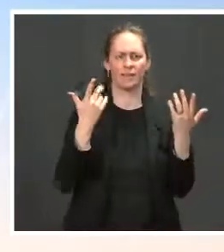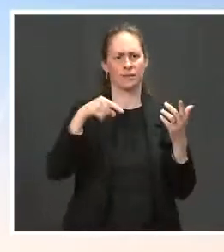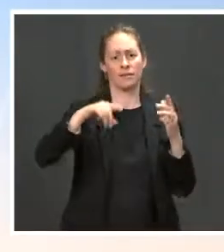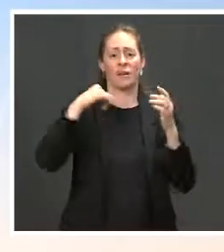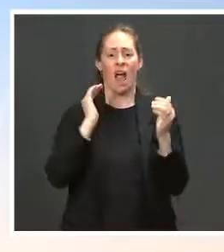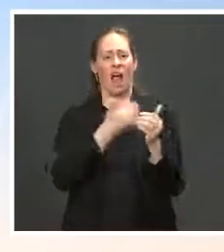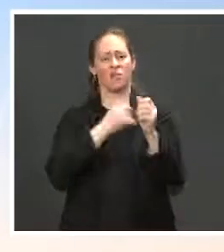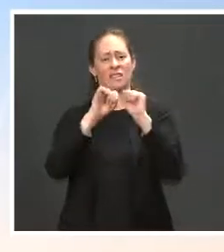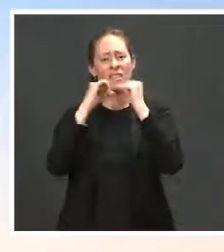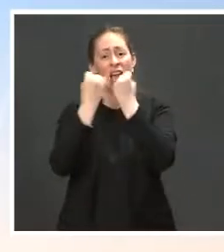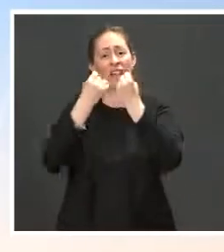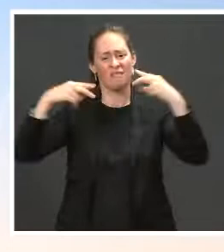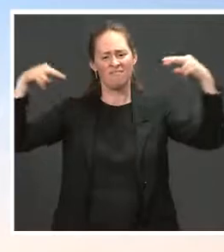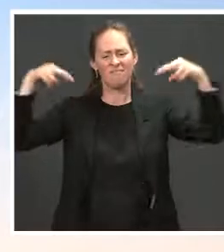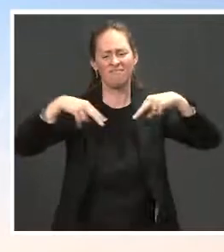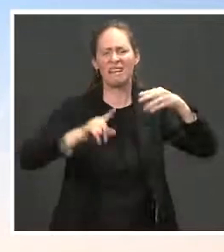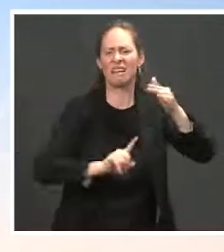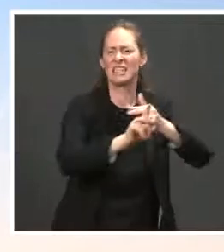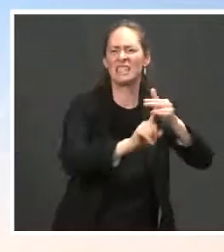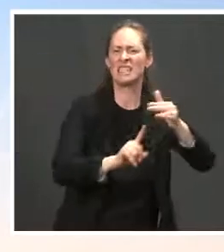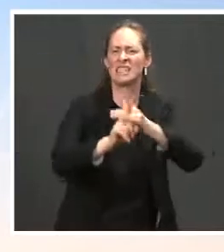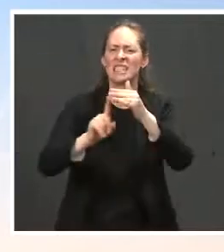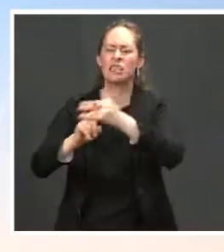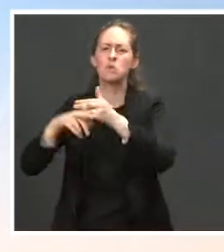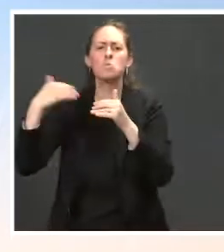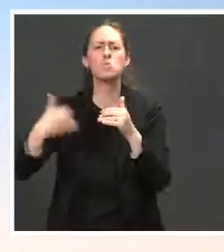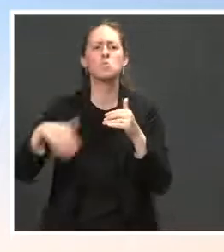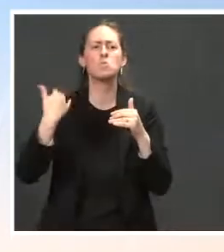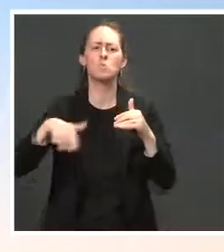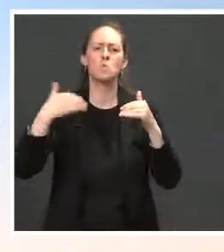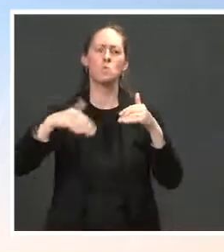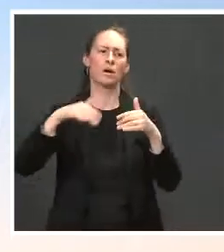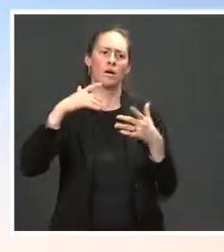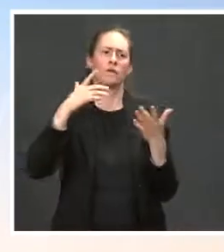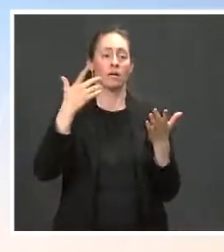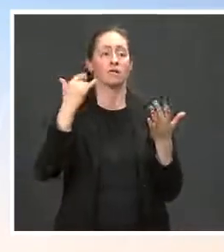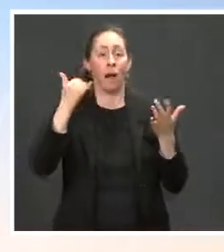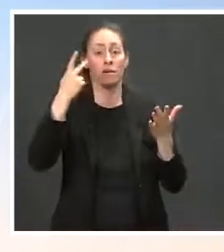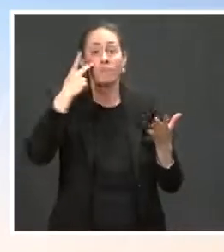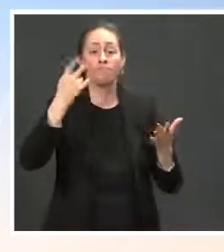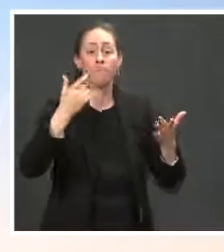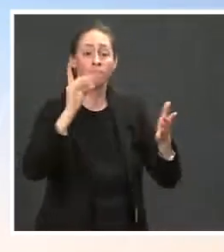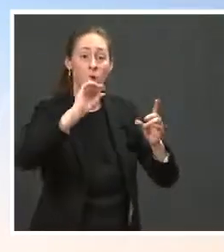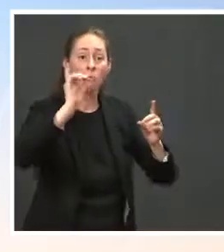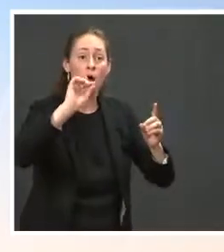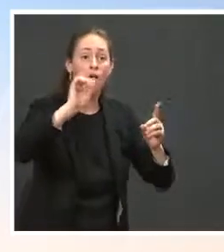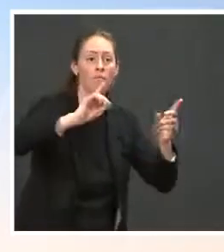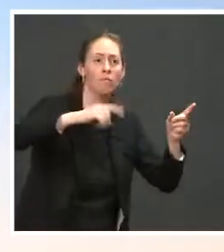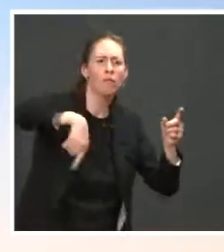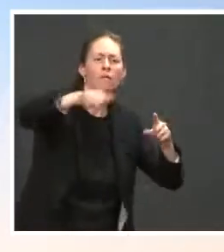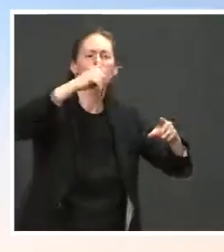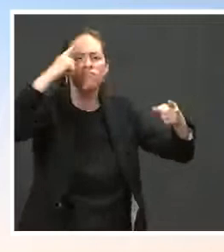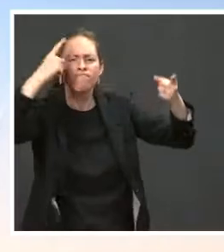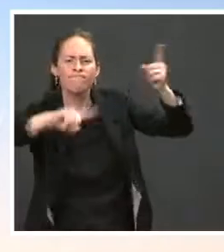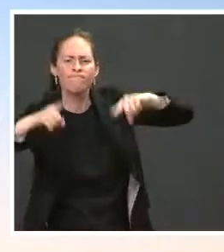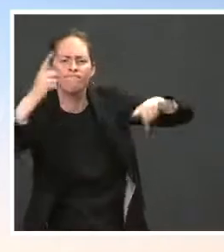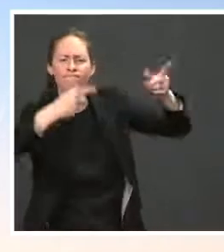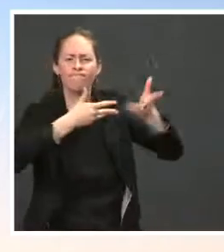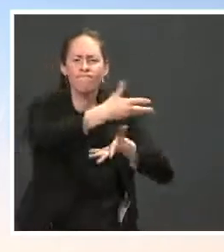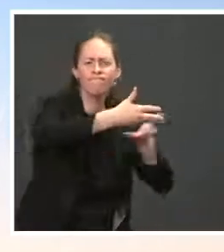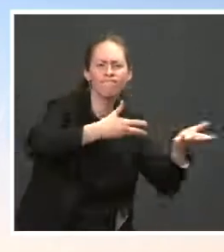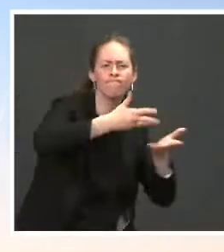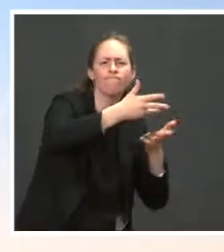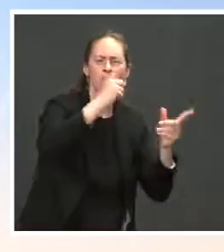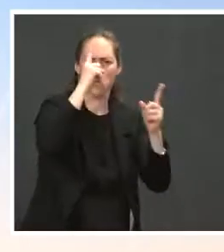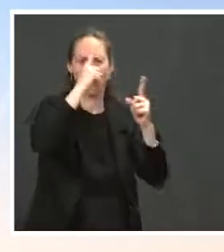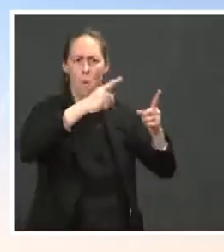we know that democracy in action means there are negotiations, there's compromise. We'll see what that looks like, but our objective here is to